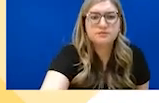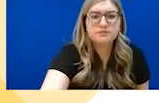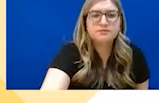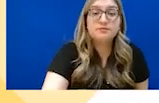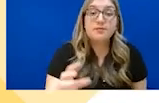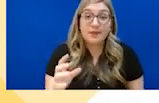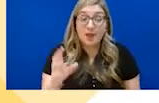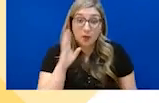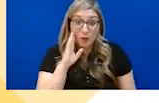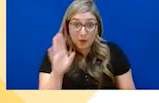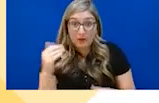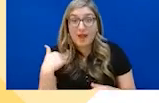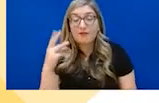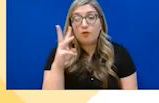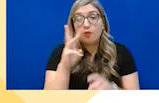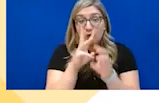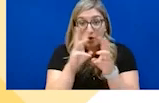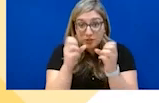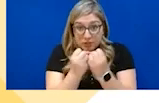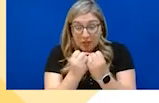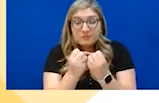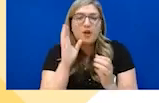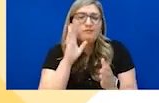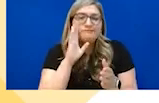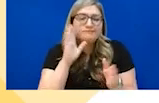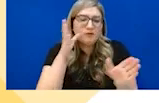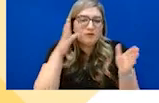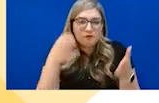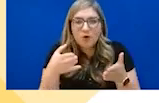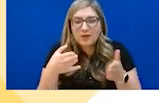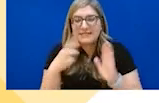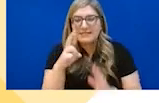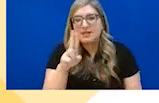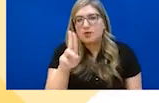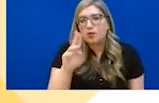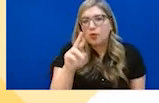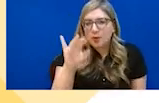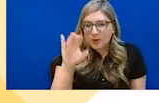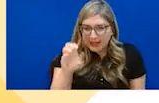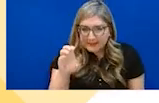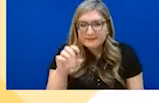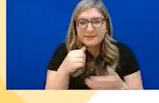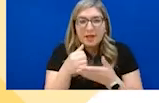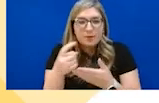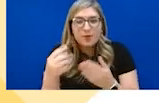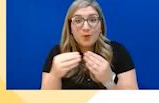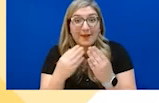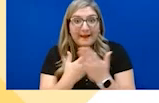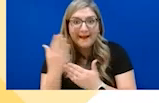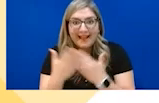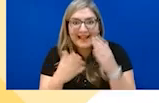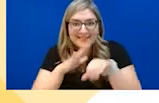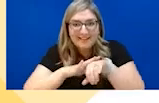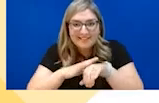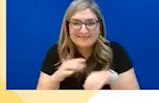to be focused on portions of the rubric. So you can do a hands-on with your own class. Now that you're, certified, where you just